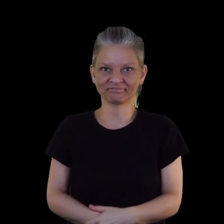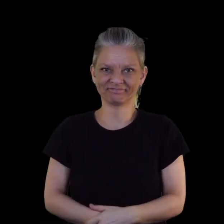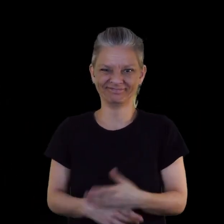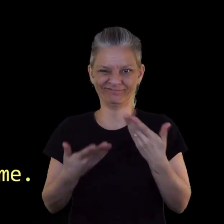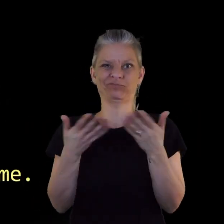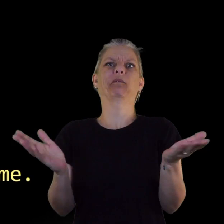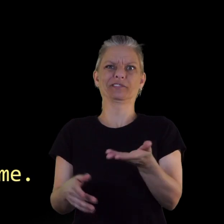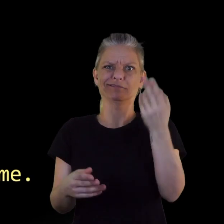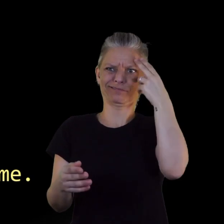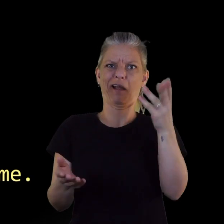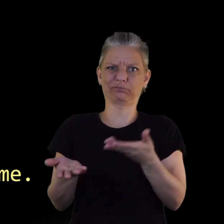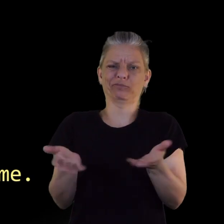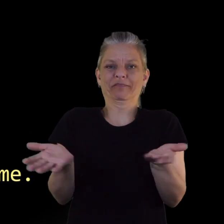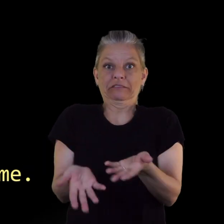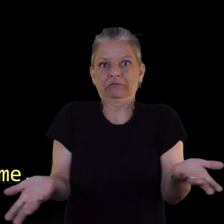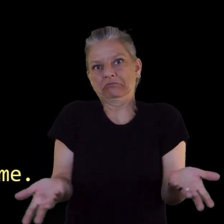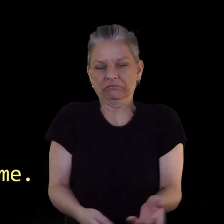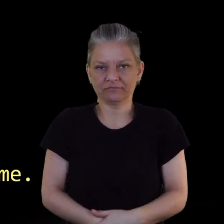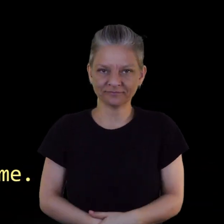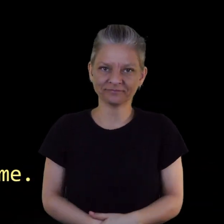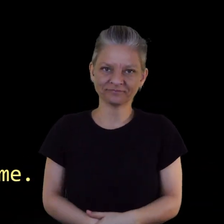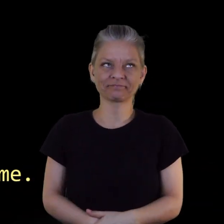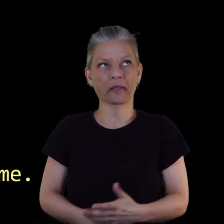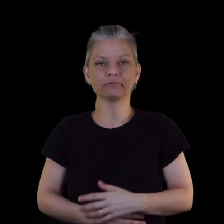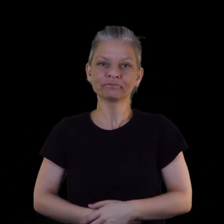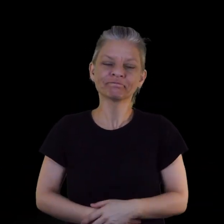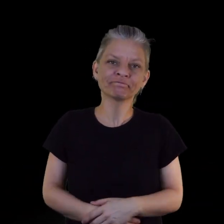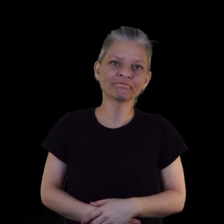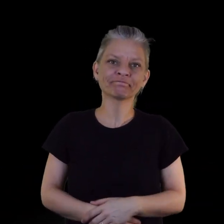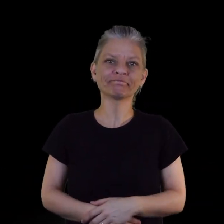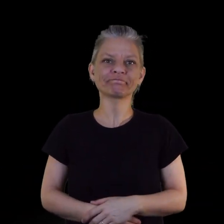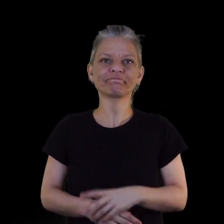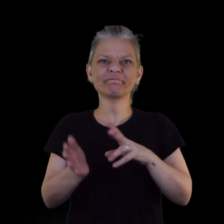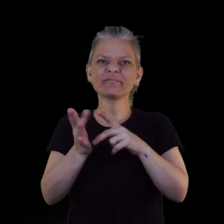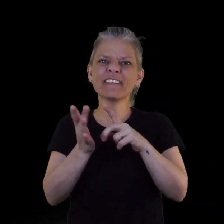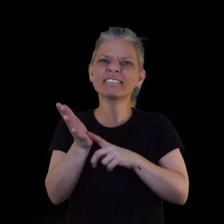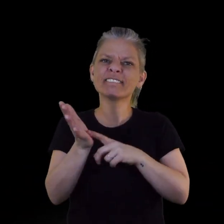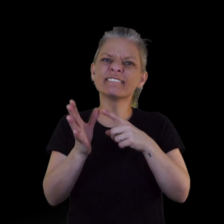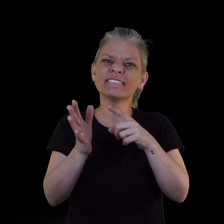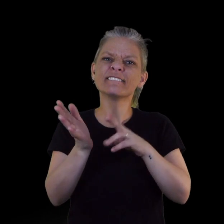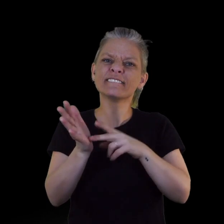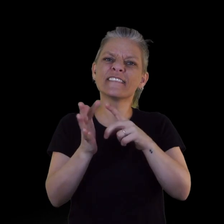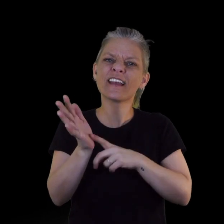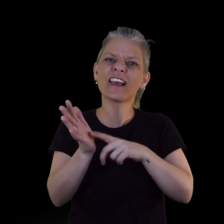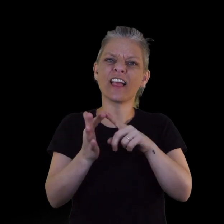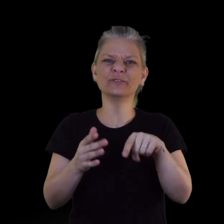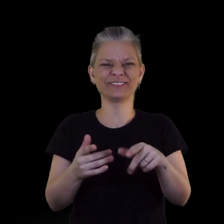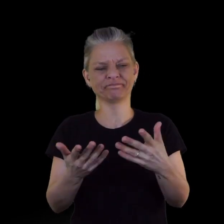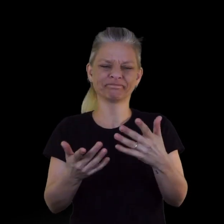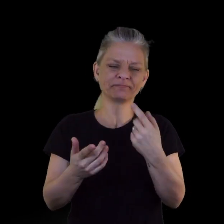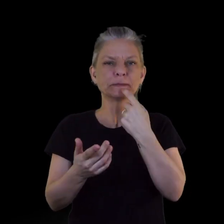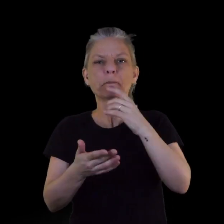is, I guess, a bit of an obvious name. Um, it's a villanelle, which is